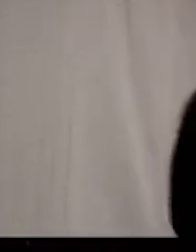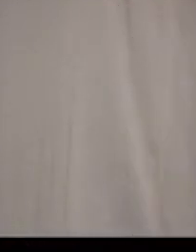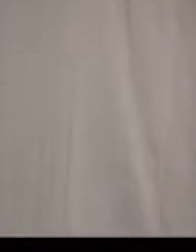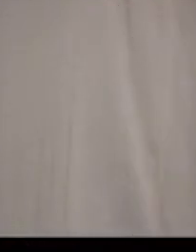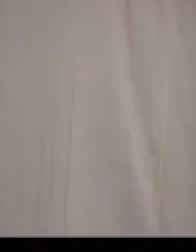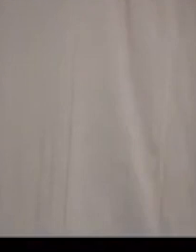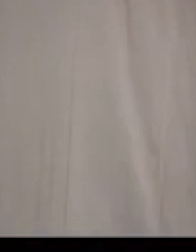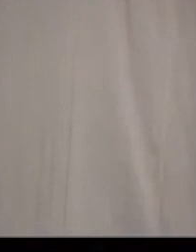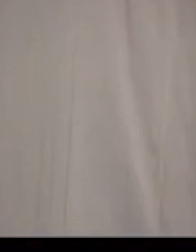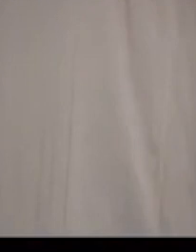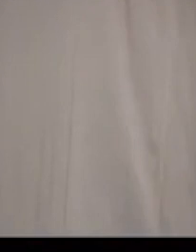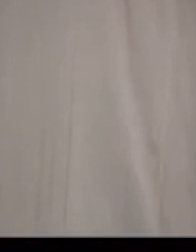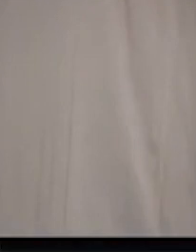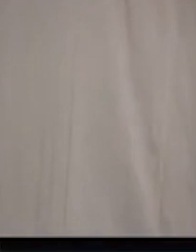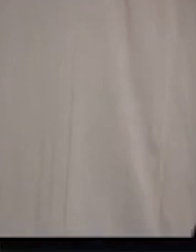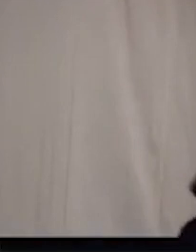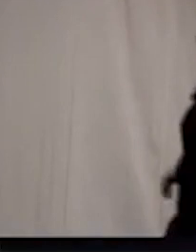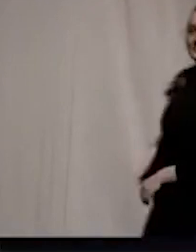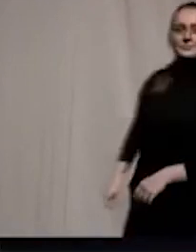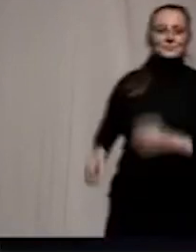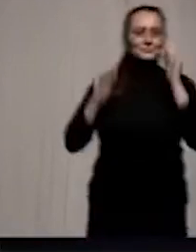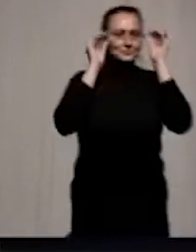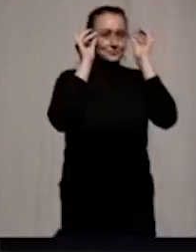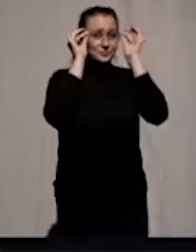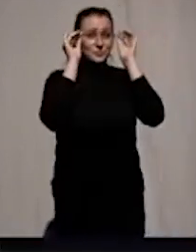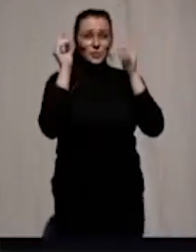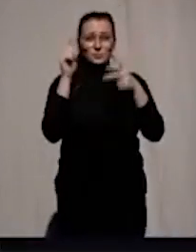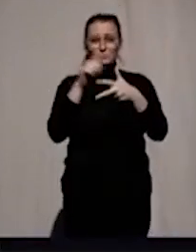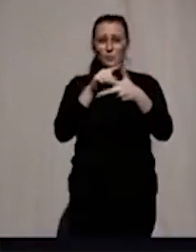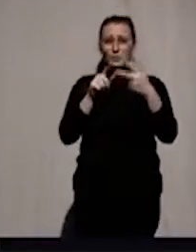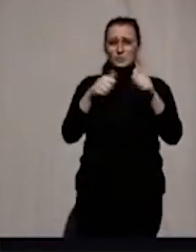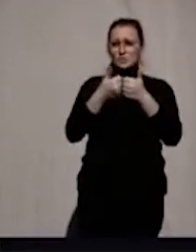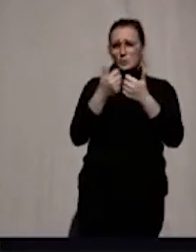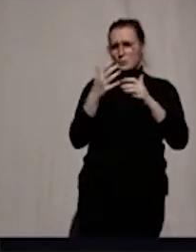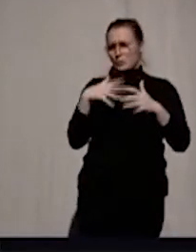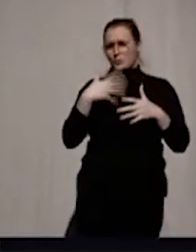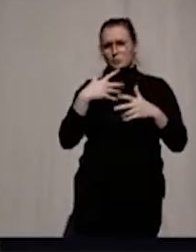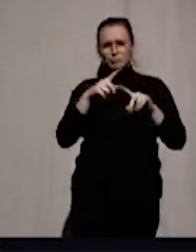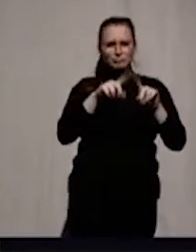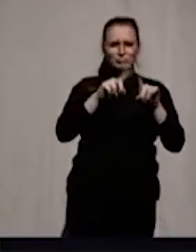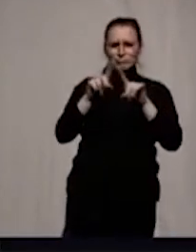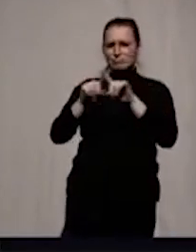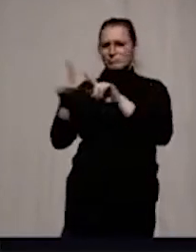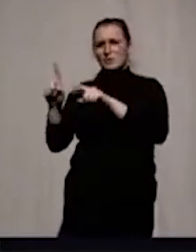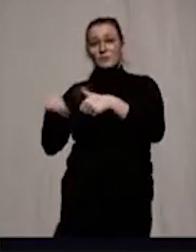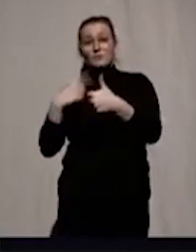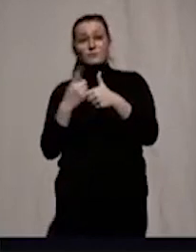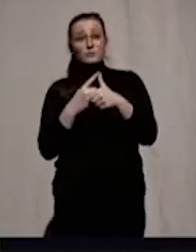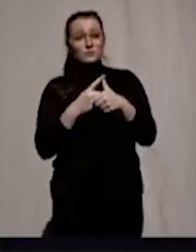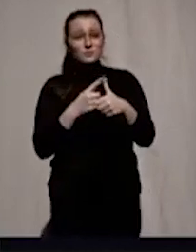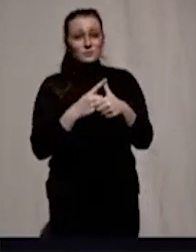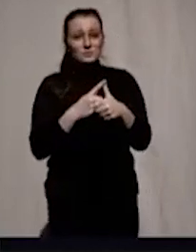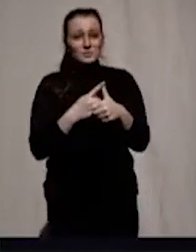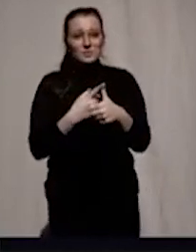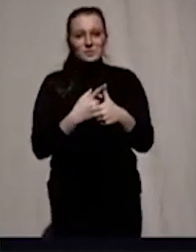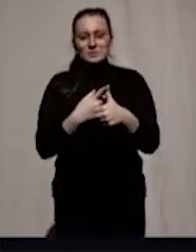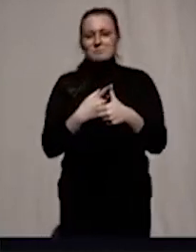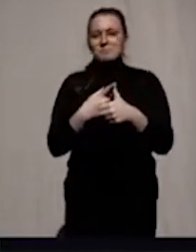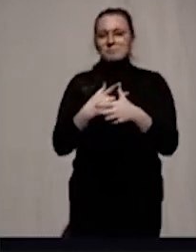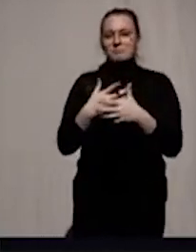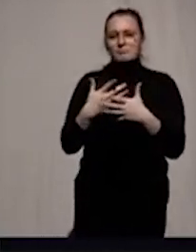all three of these prompts were very different, right? So the first one we went into was, you know, it was just like, Megan, you brought us to like the